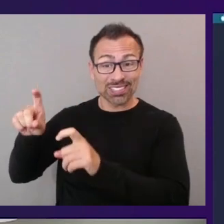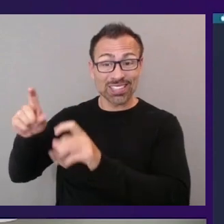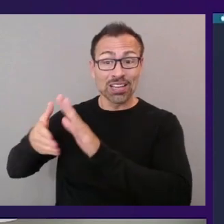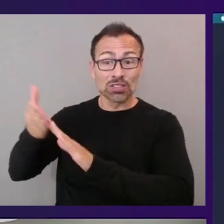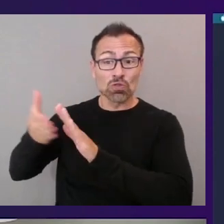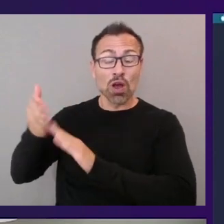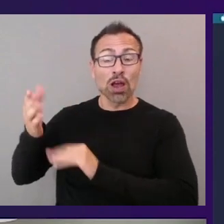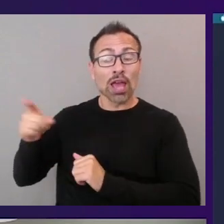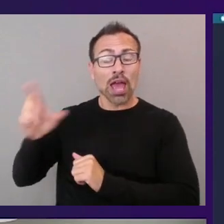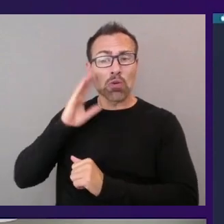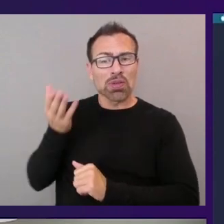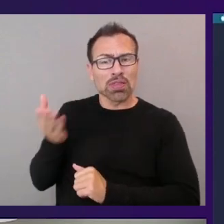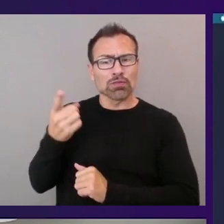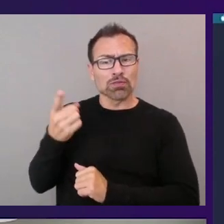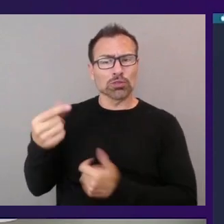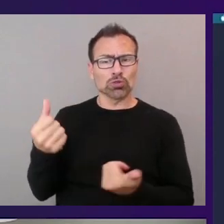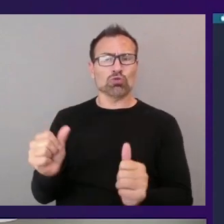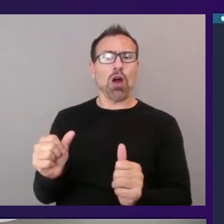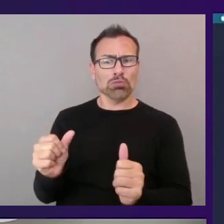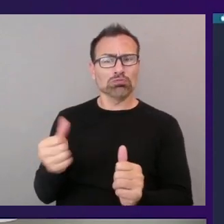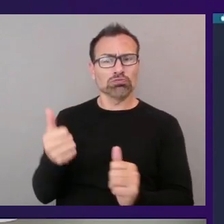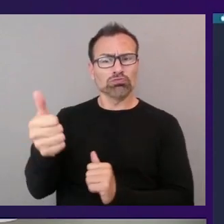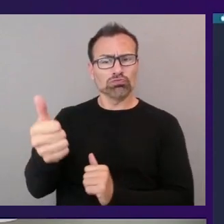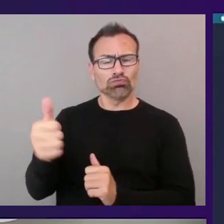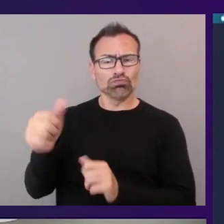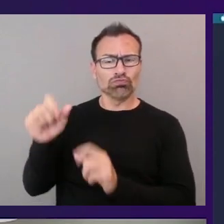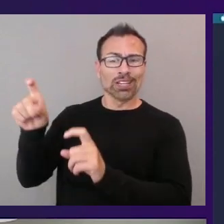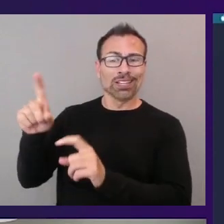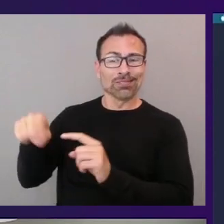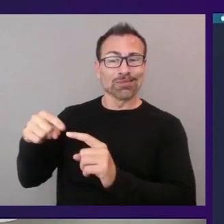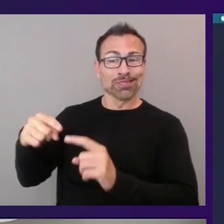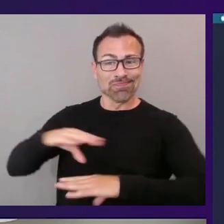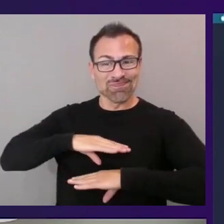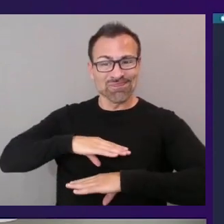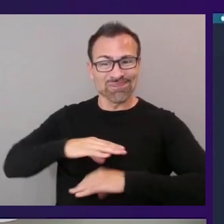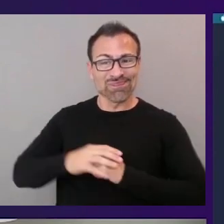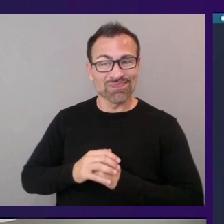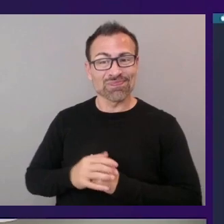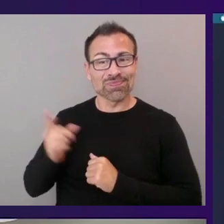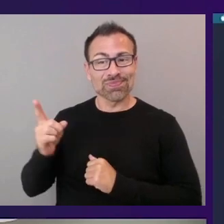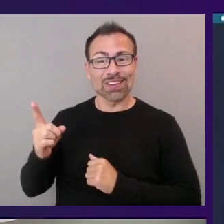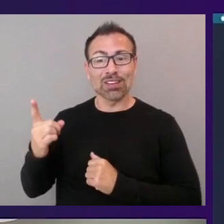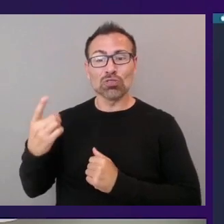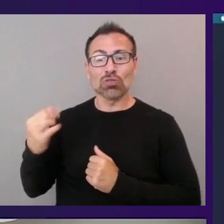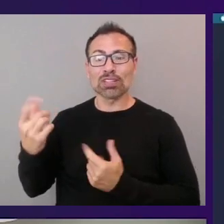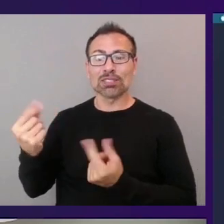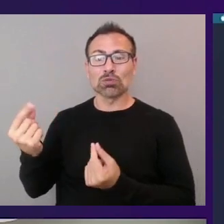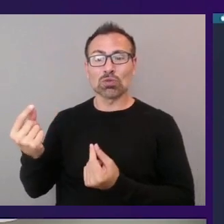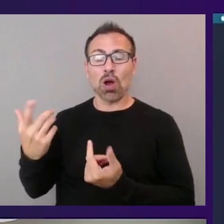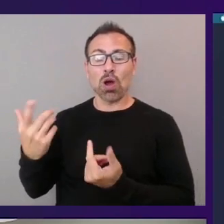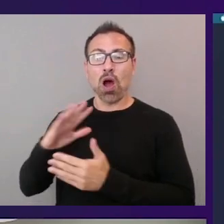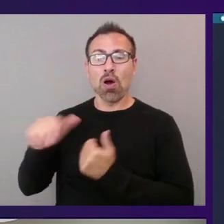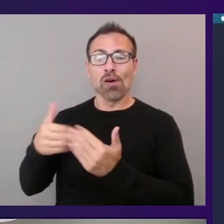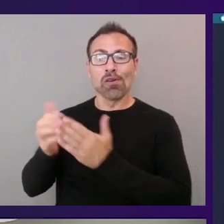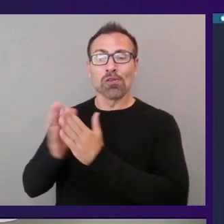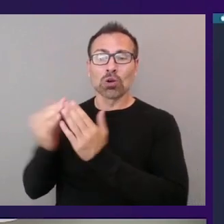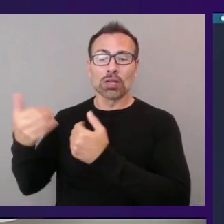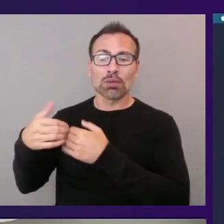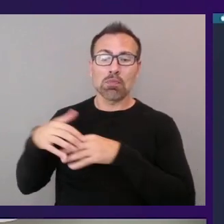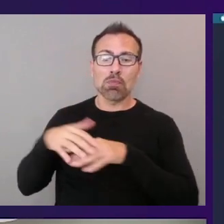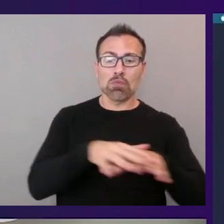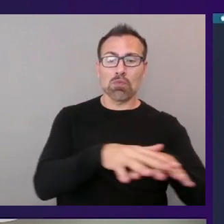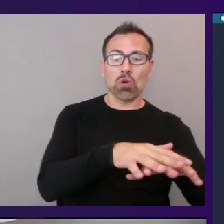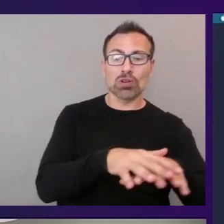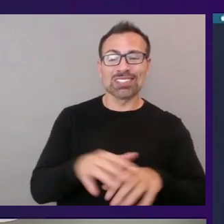try it out and test it. And when you're happy, you can click Merge Pull Request. We'll then tear down that environment